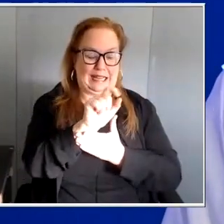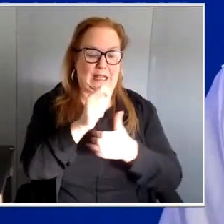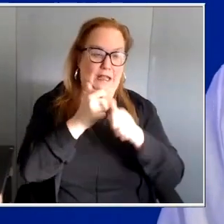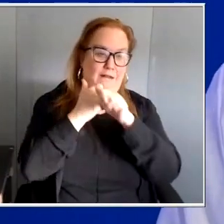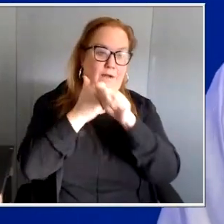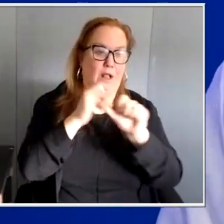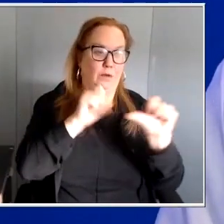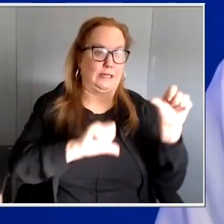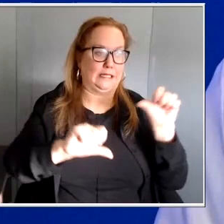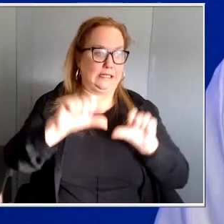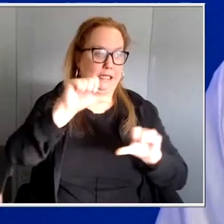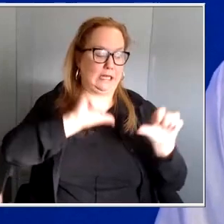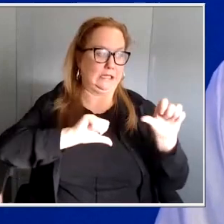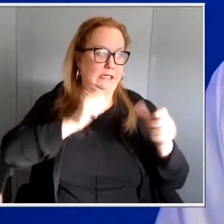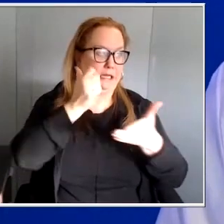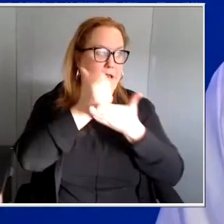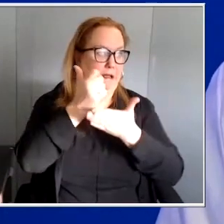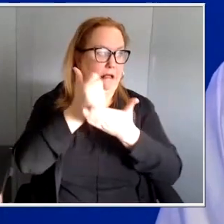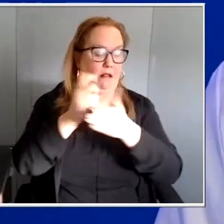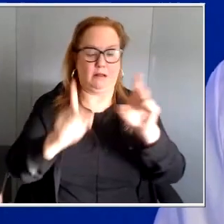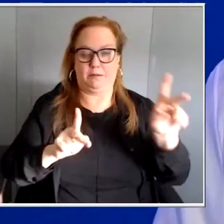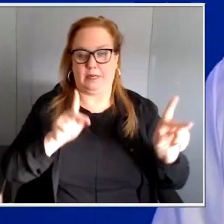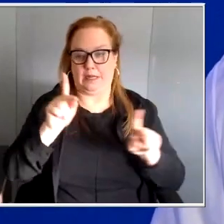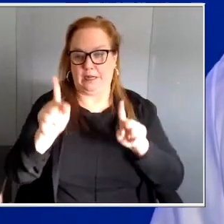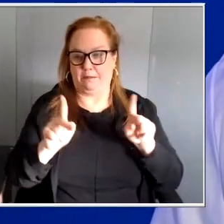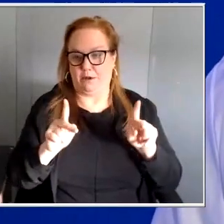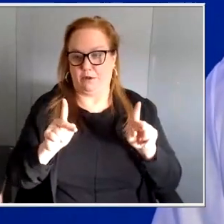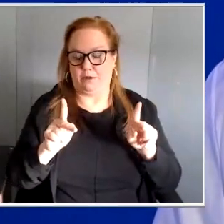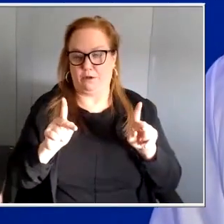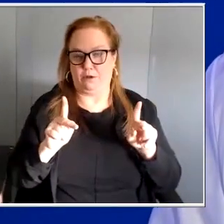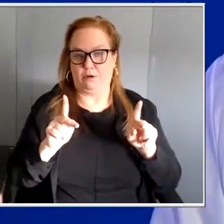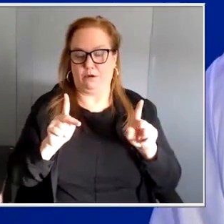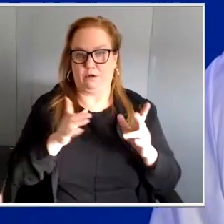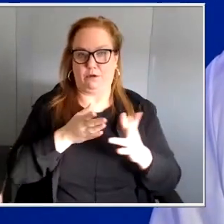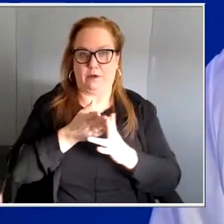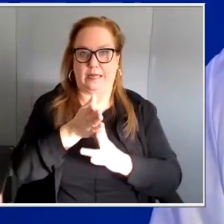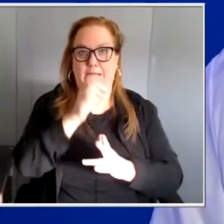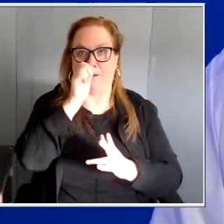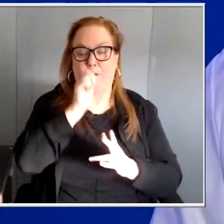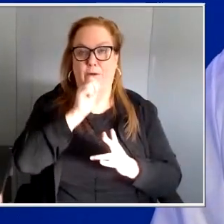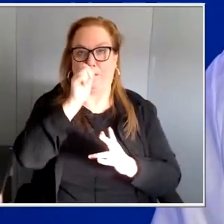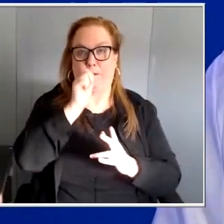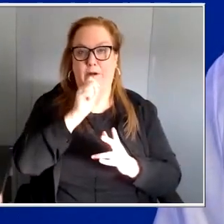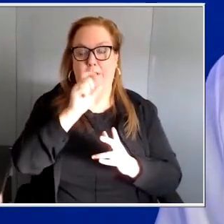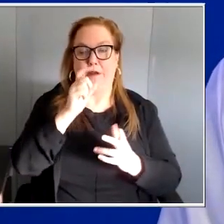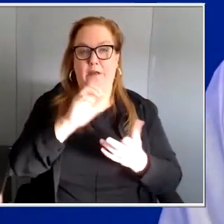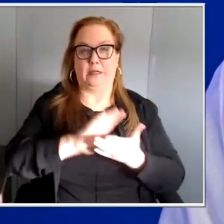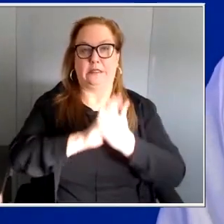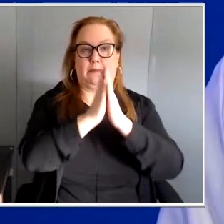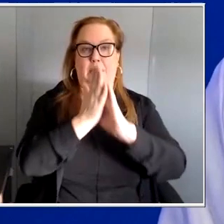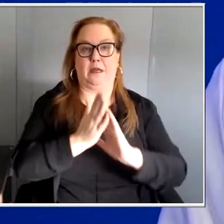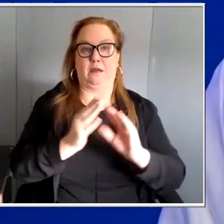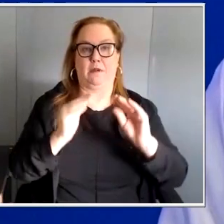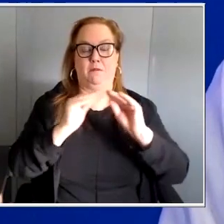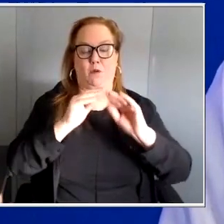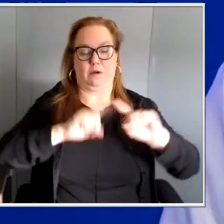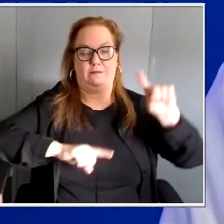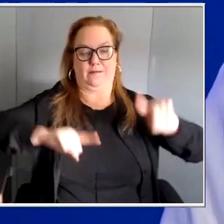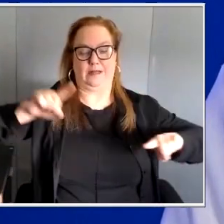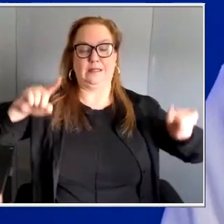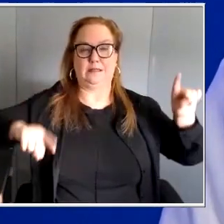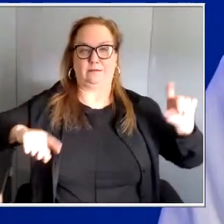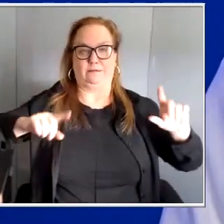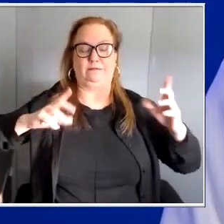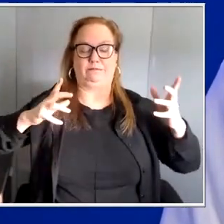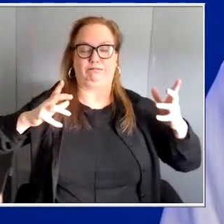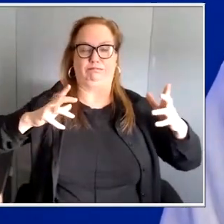science to help people get through this. It has become more divisive. It seems like it's